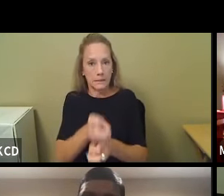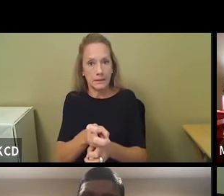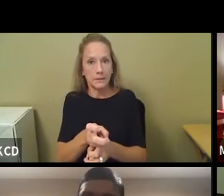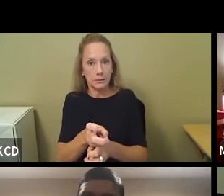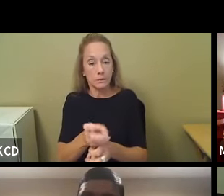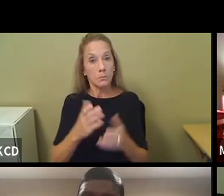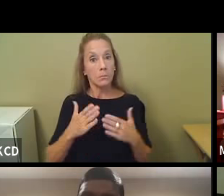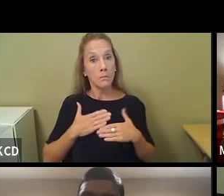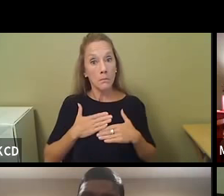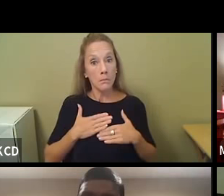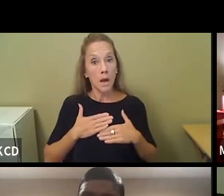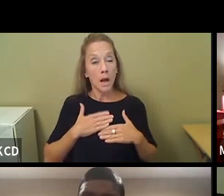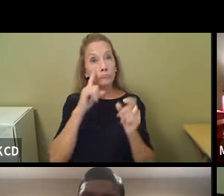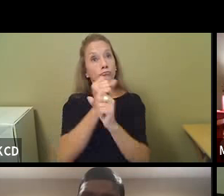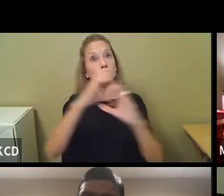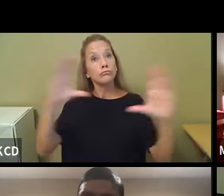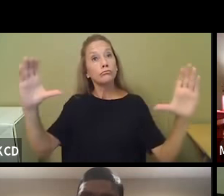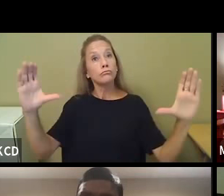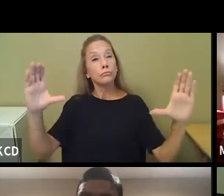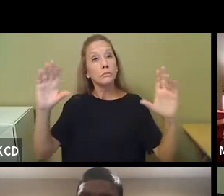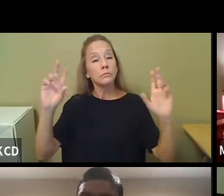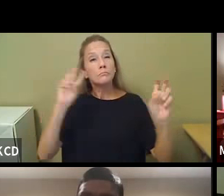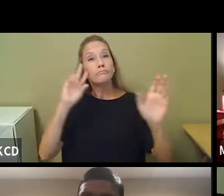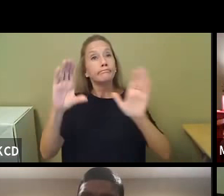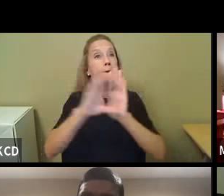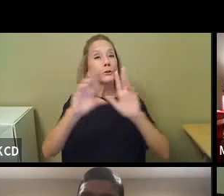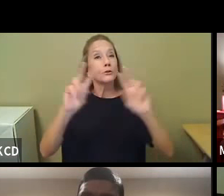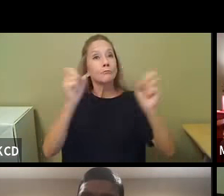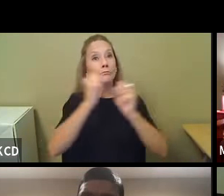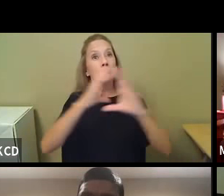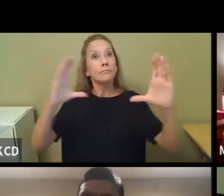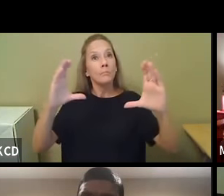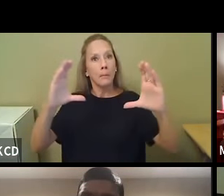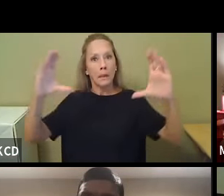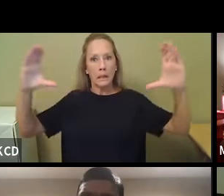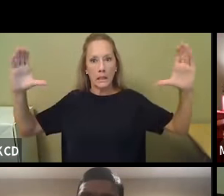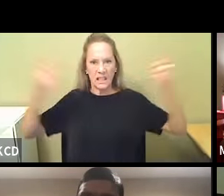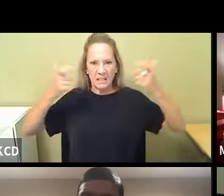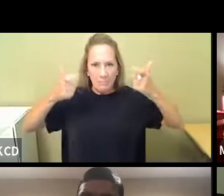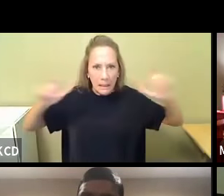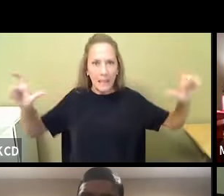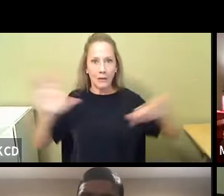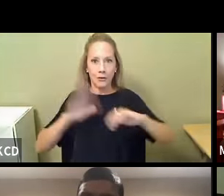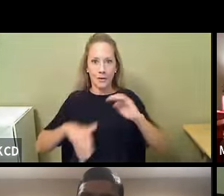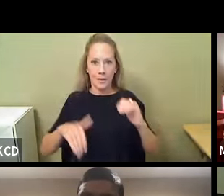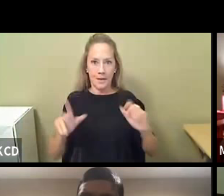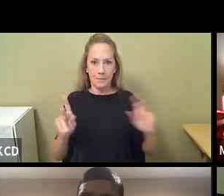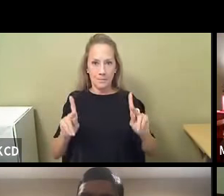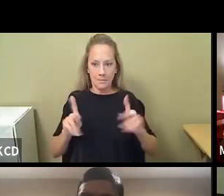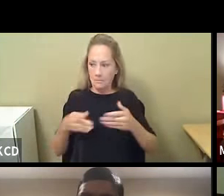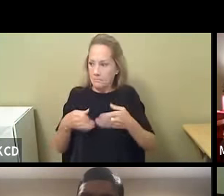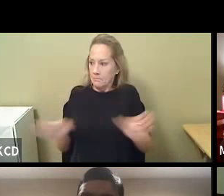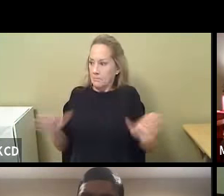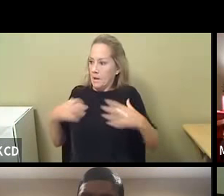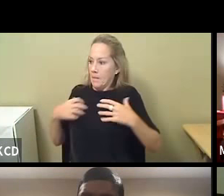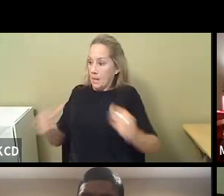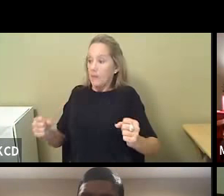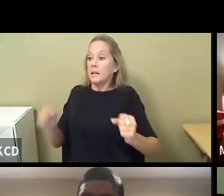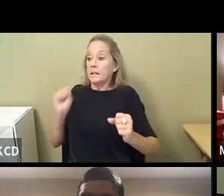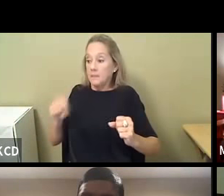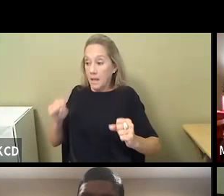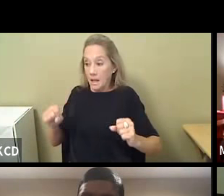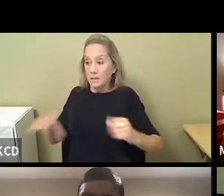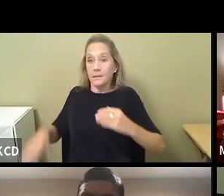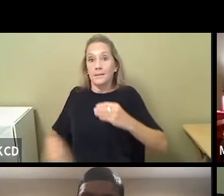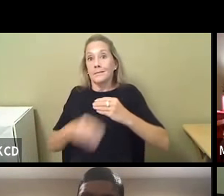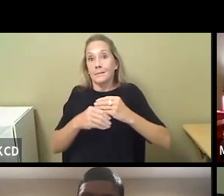My picture that I'm looking at is bigger than public health. Public health has a huge impact on it, but